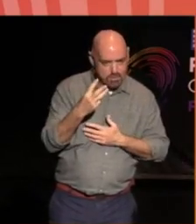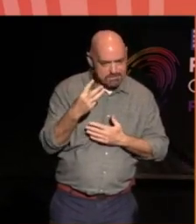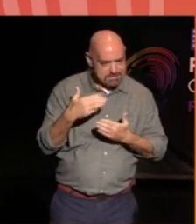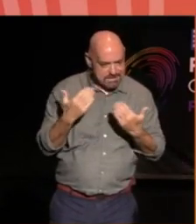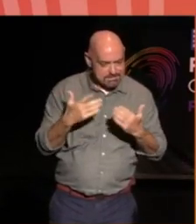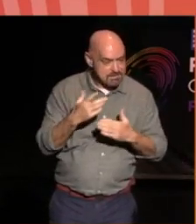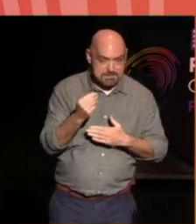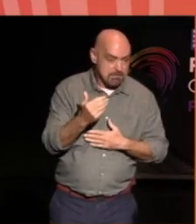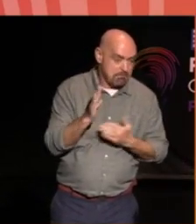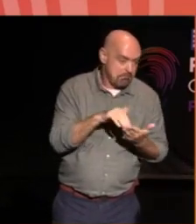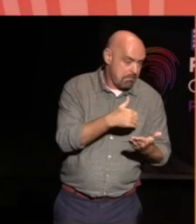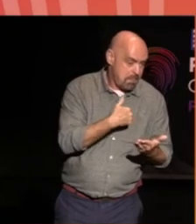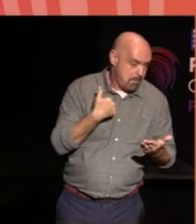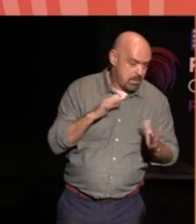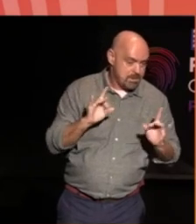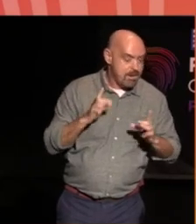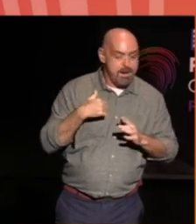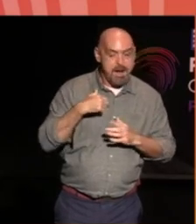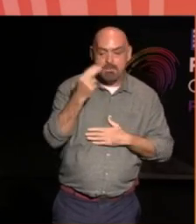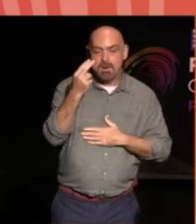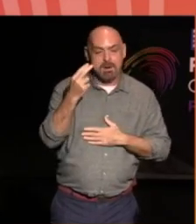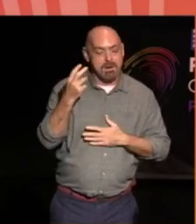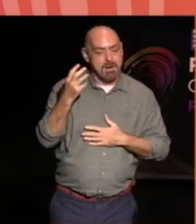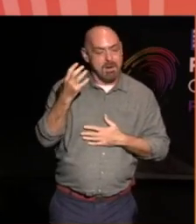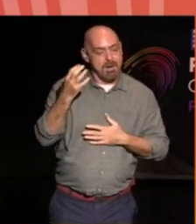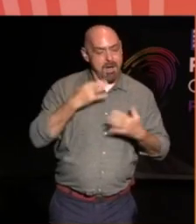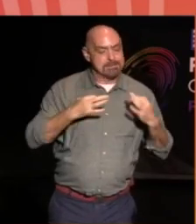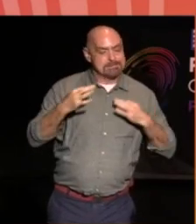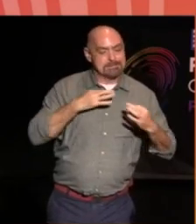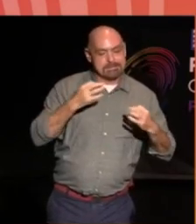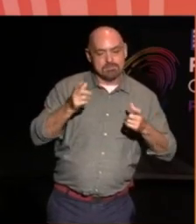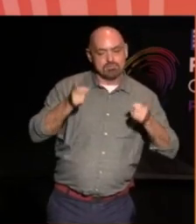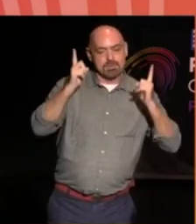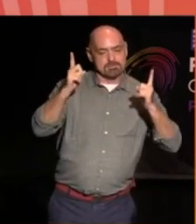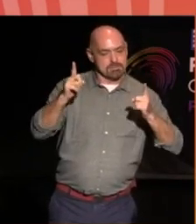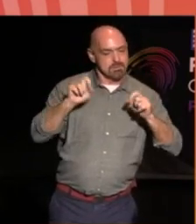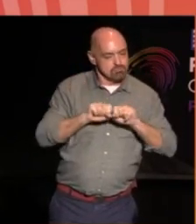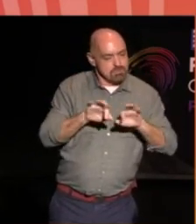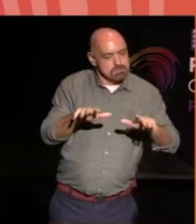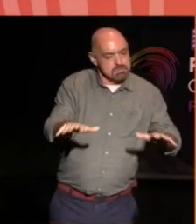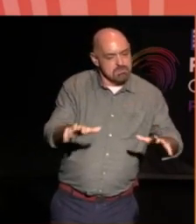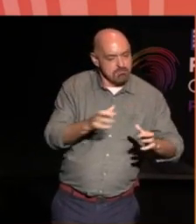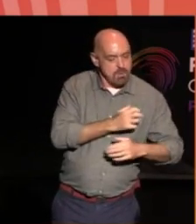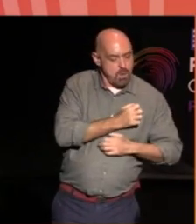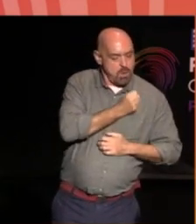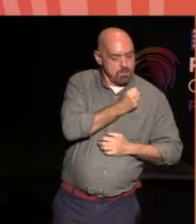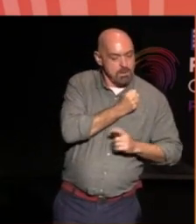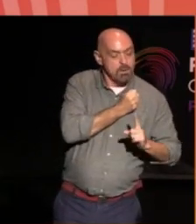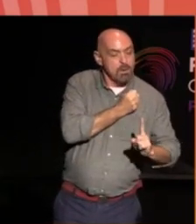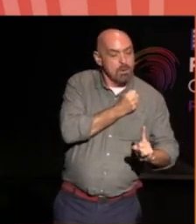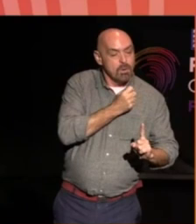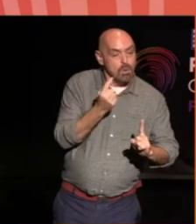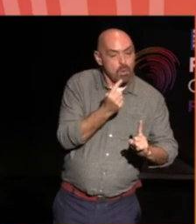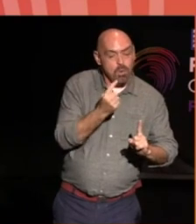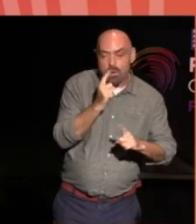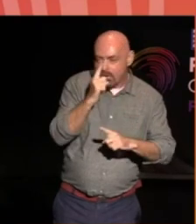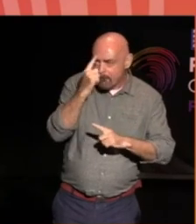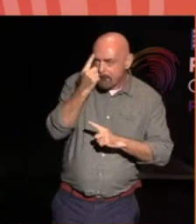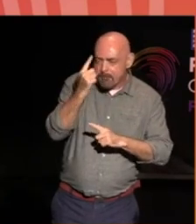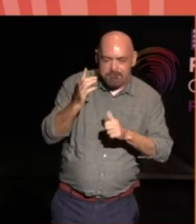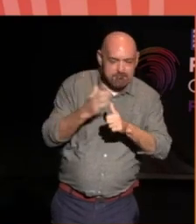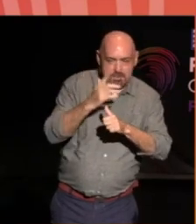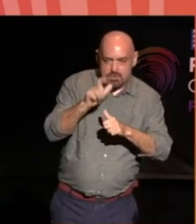morning. I'm the artistic director of the Ripples of Hope Festival, the conceiver of the idea that we should have a festival, and